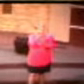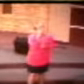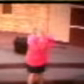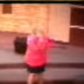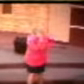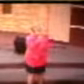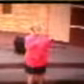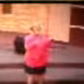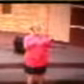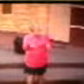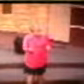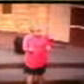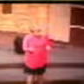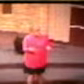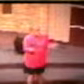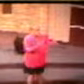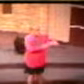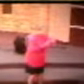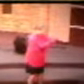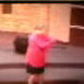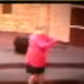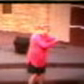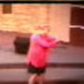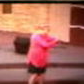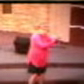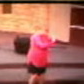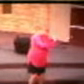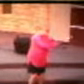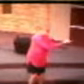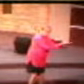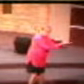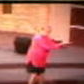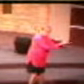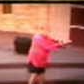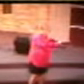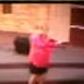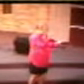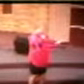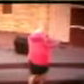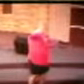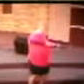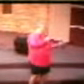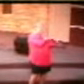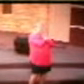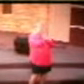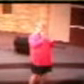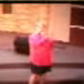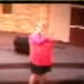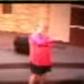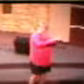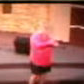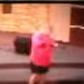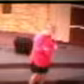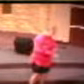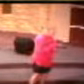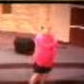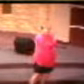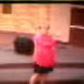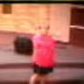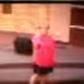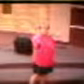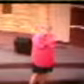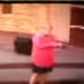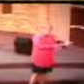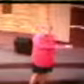When the church, really good instinct, "Let's love our neighbors and invite them to come here," got